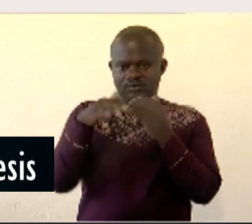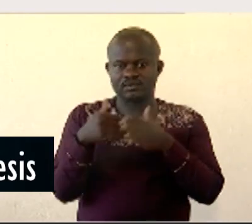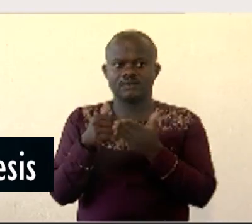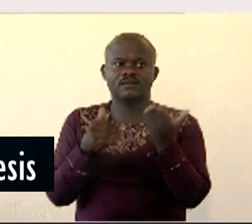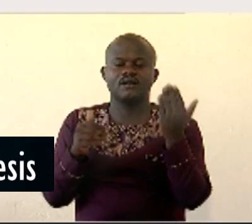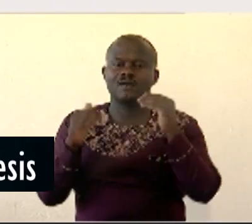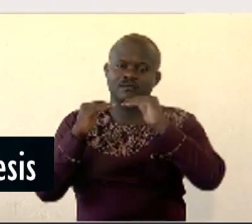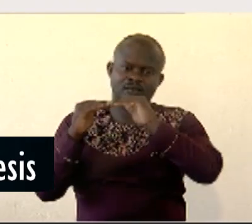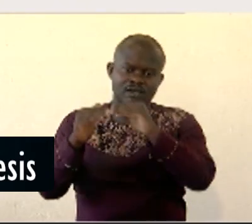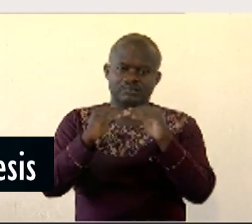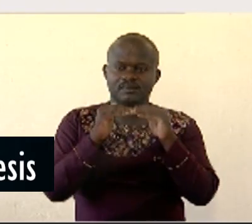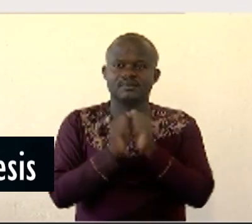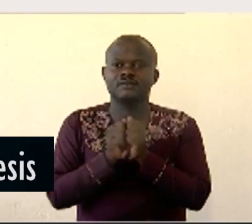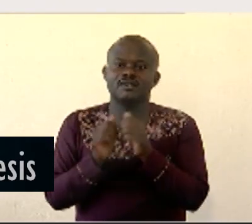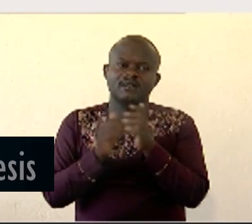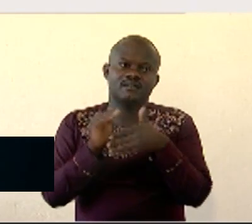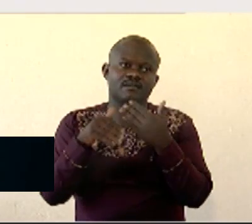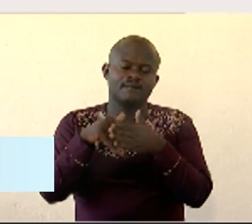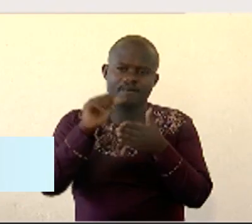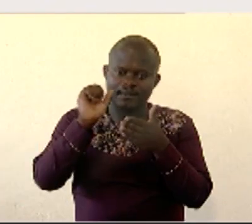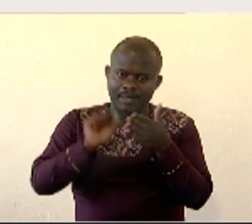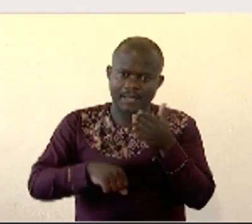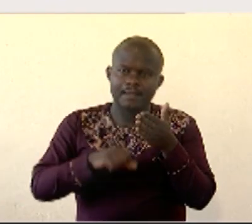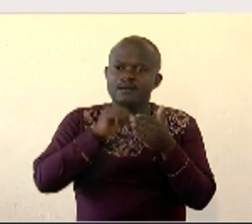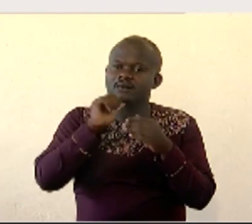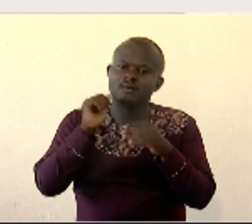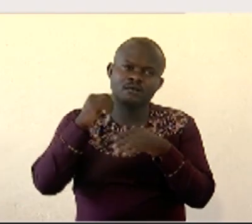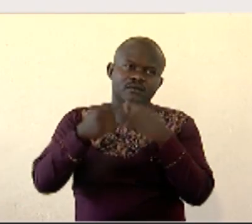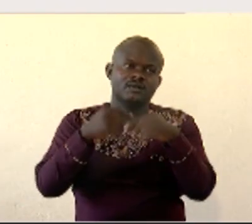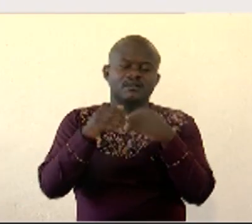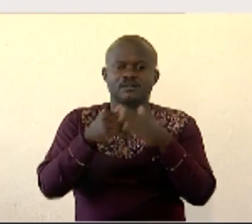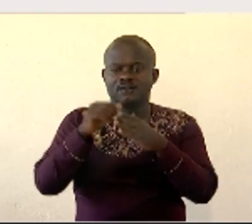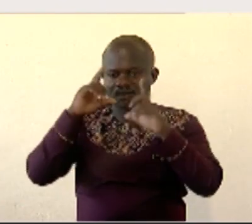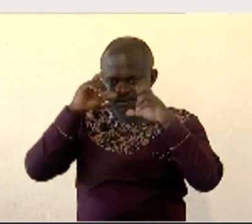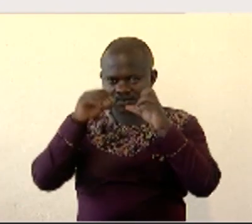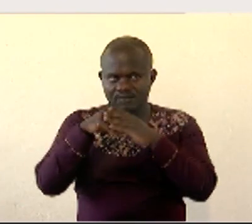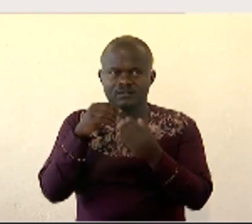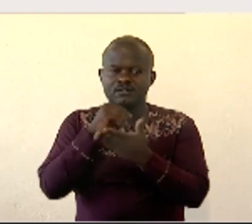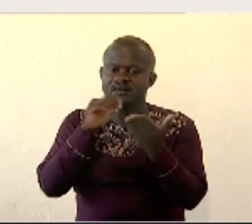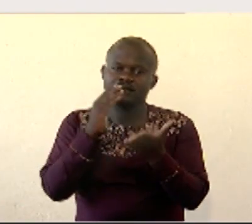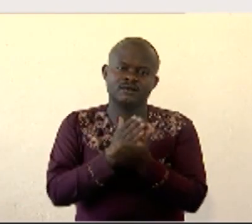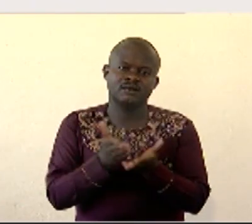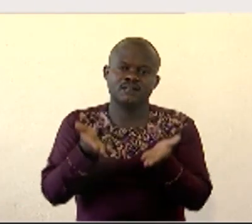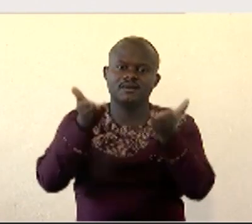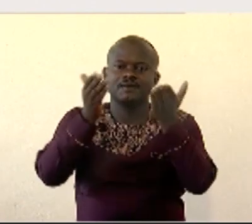optimum, and become to be stationary, to no longer, the rate of photosynthesis where it will no longer be increasing.